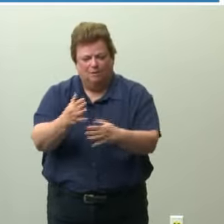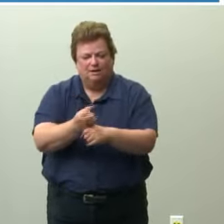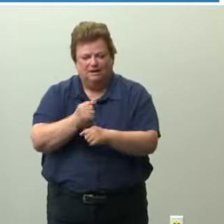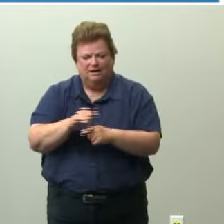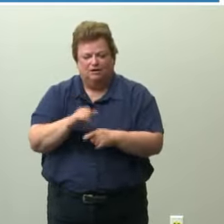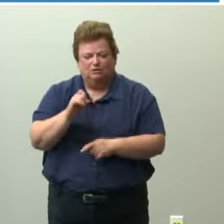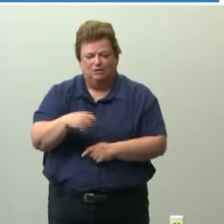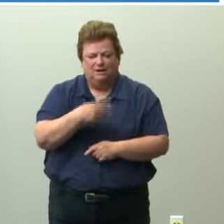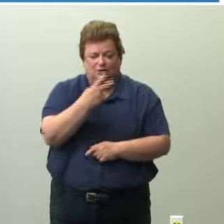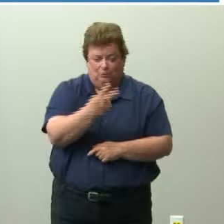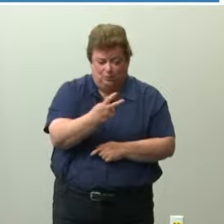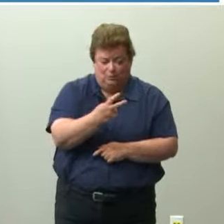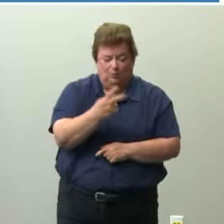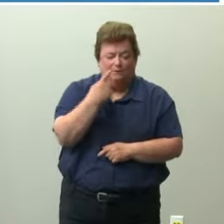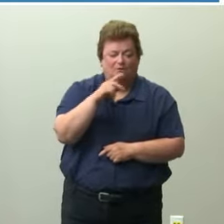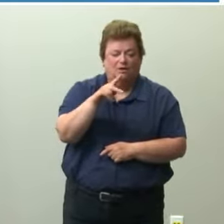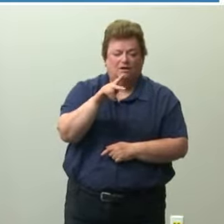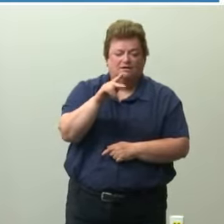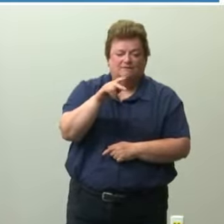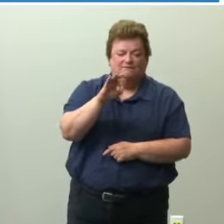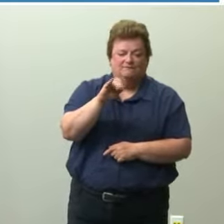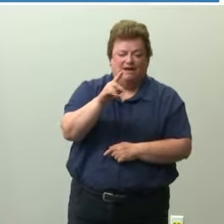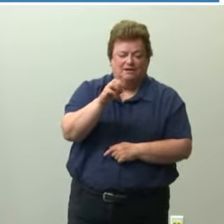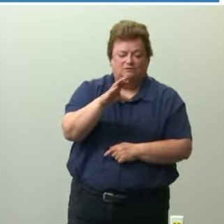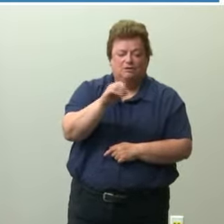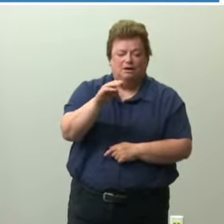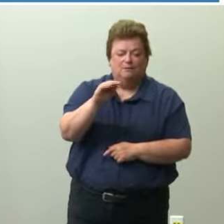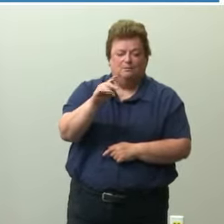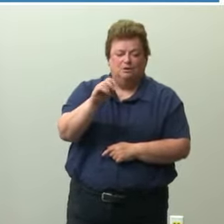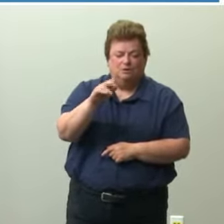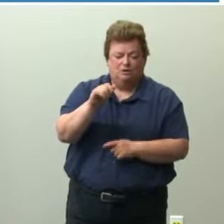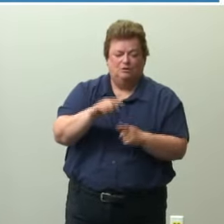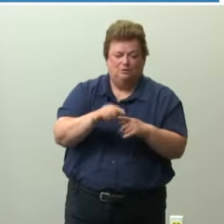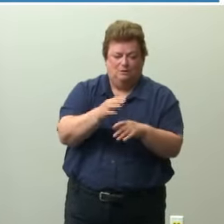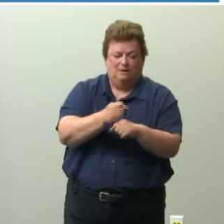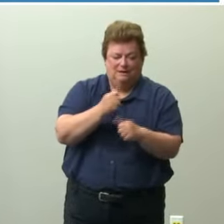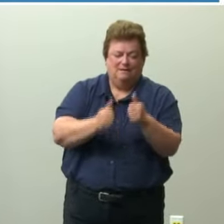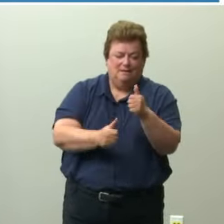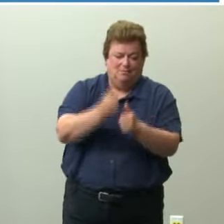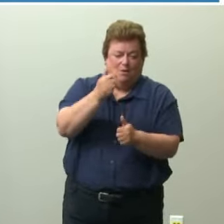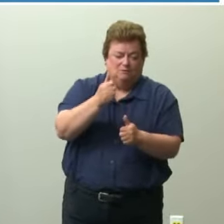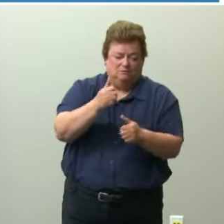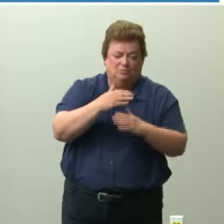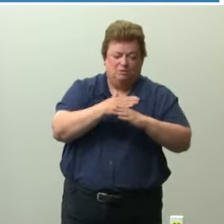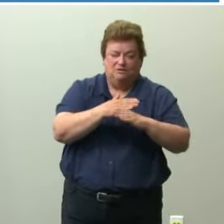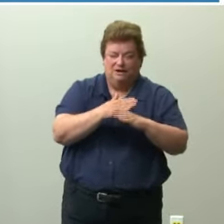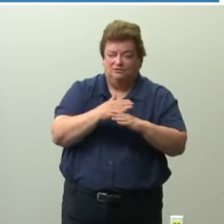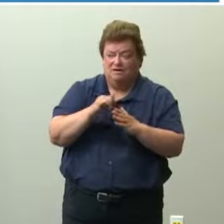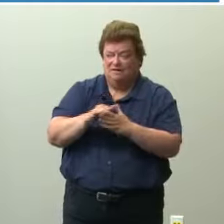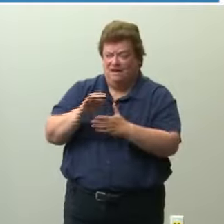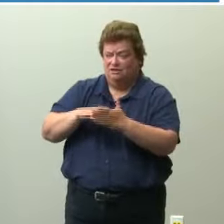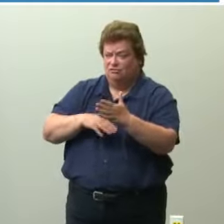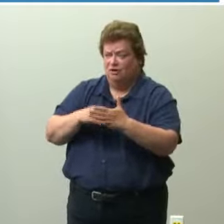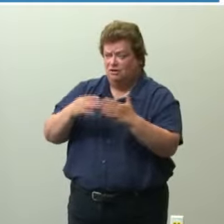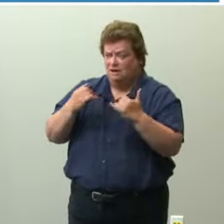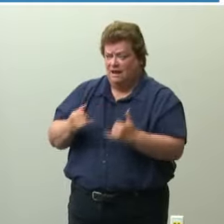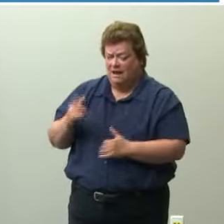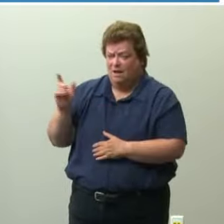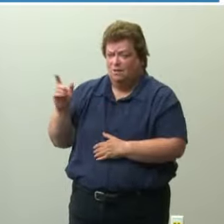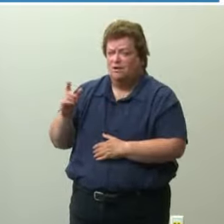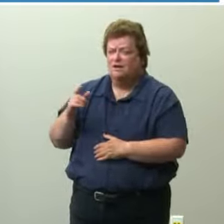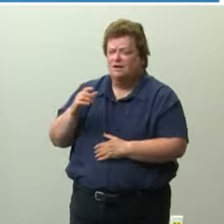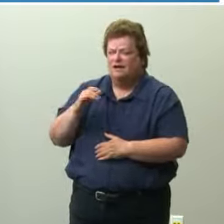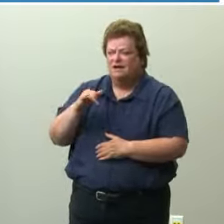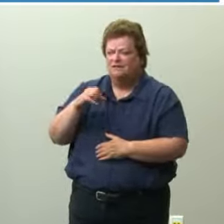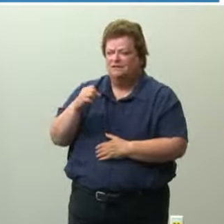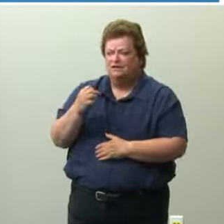of Pfizer or Moderna to get the most protection. This chart that we're looking at now shows that the 12